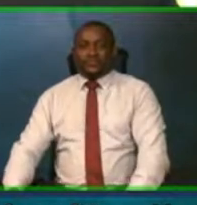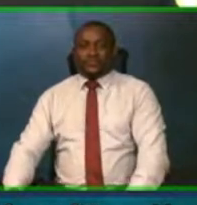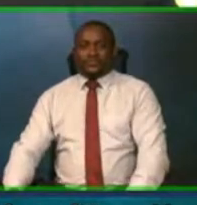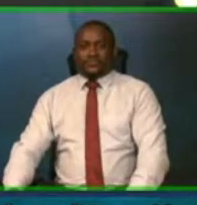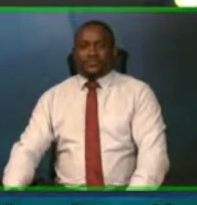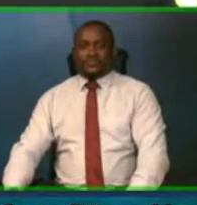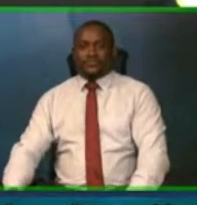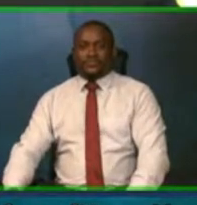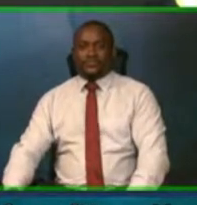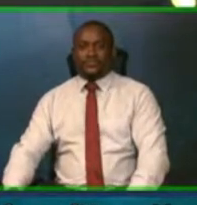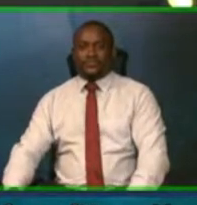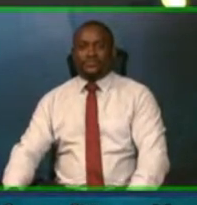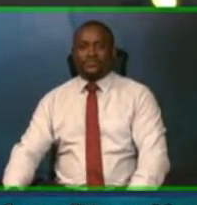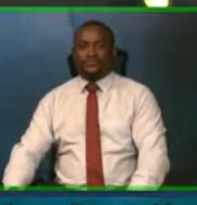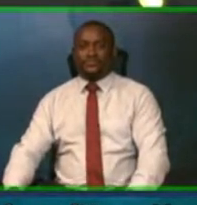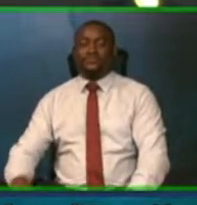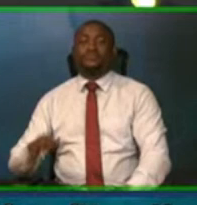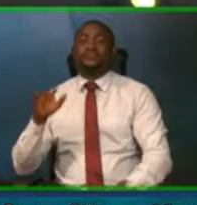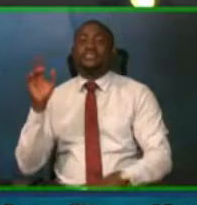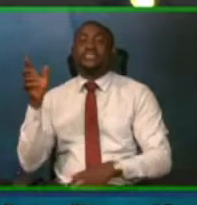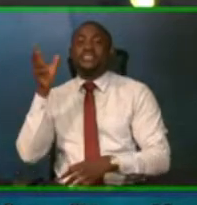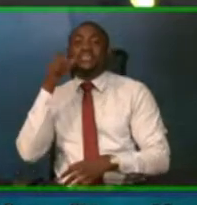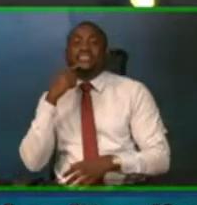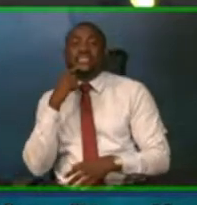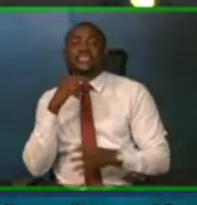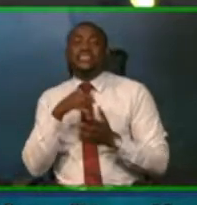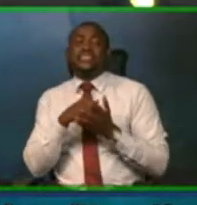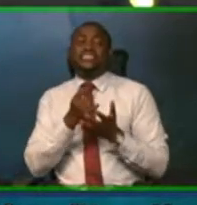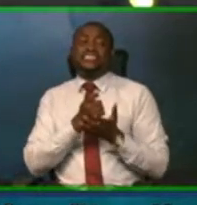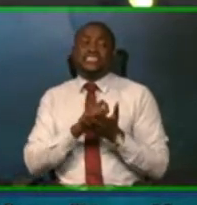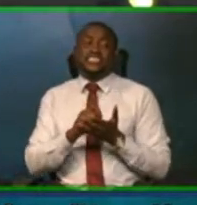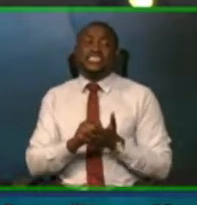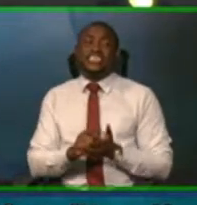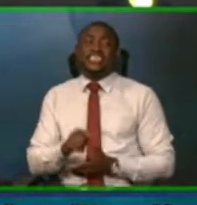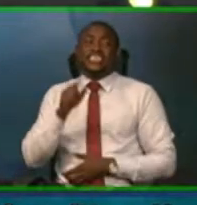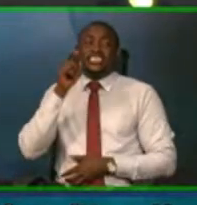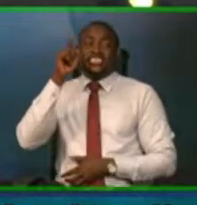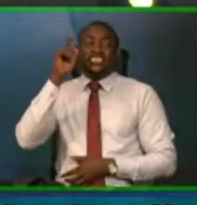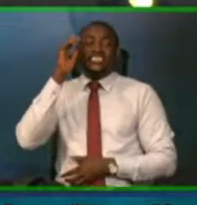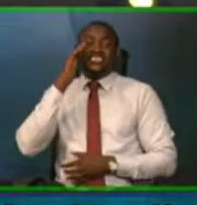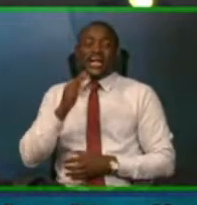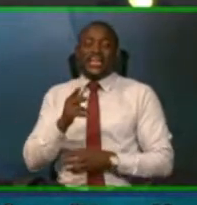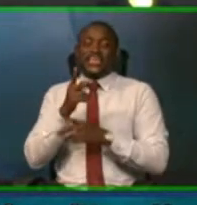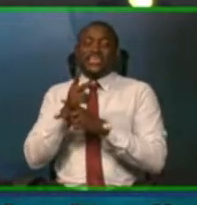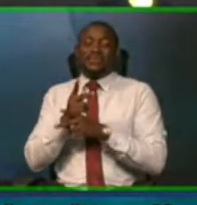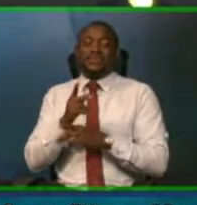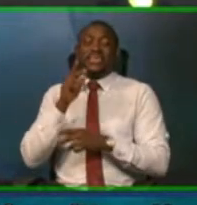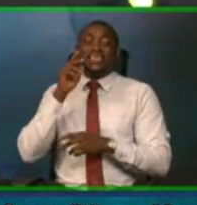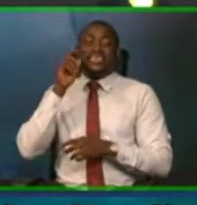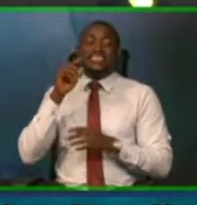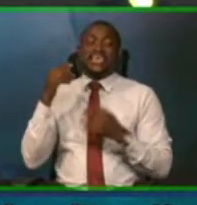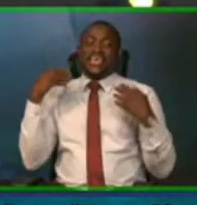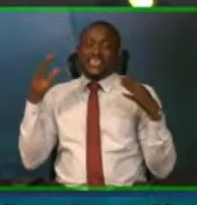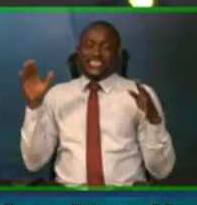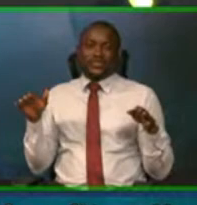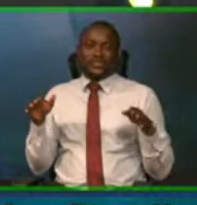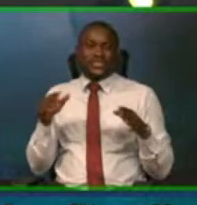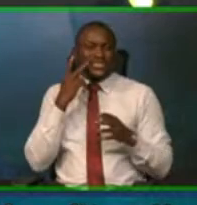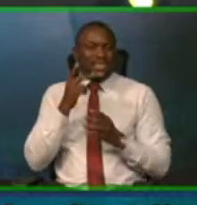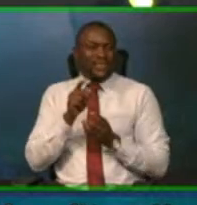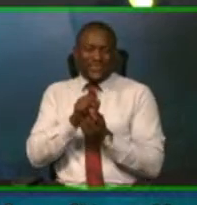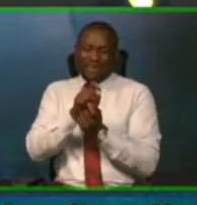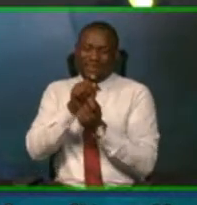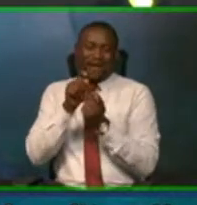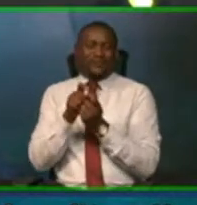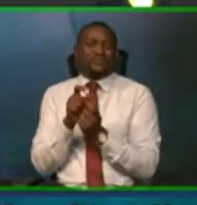Please give it to us. It is written, he shall keep his angels. Look at the accuracy of quoting this scripture.